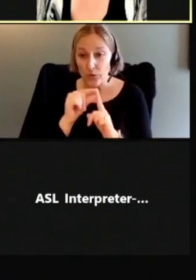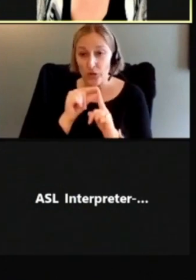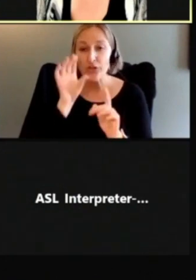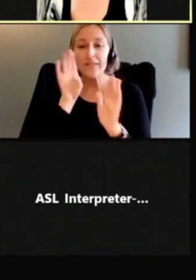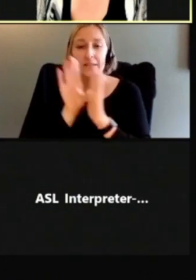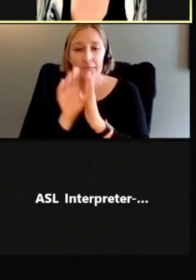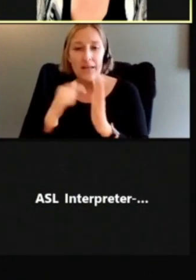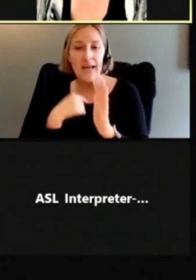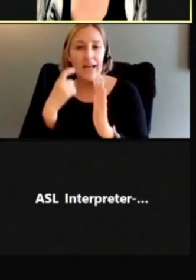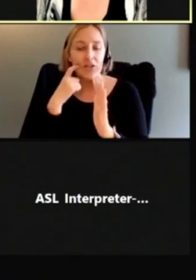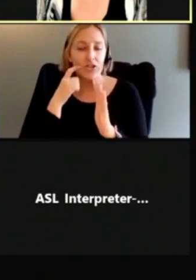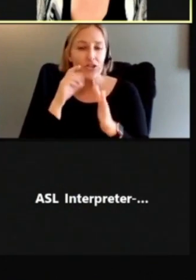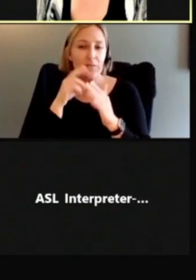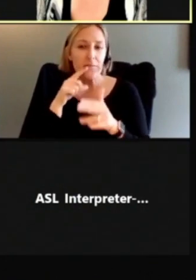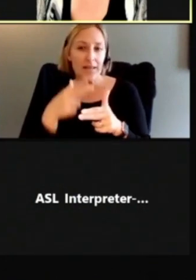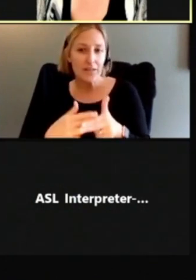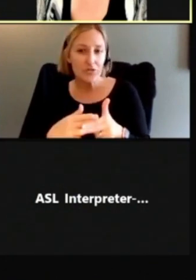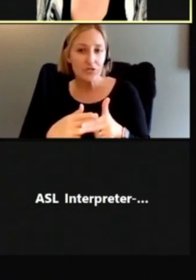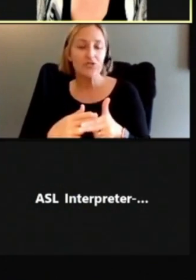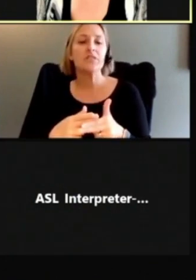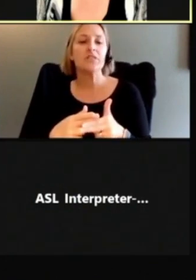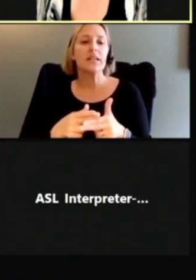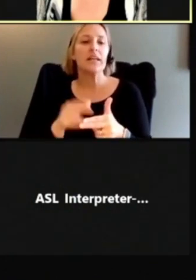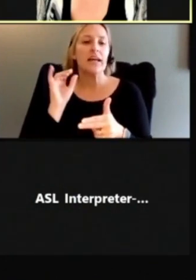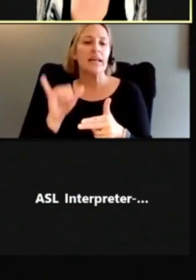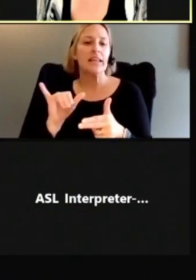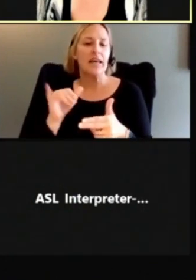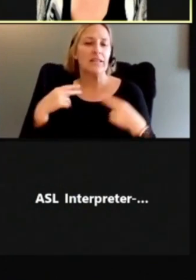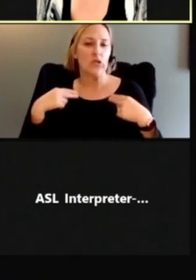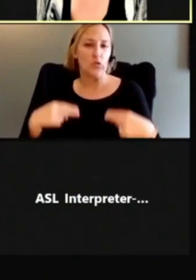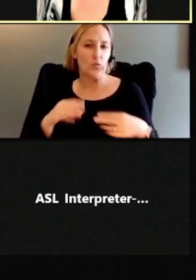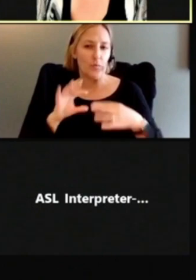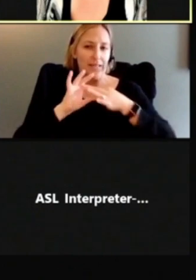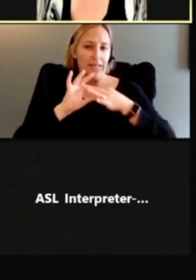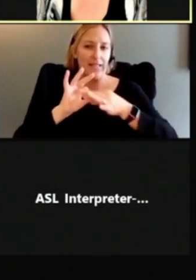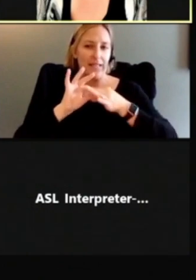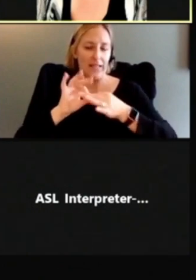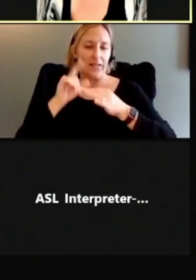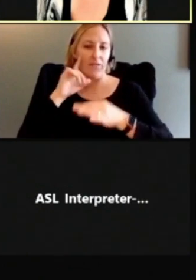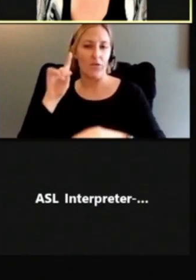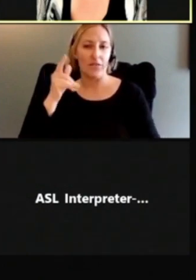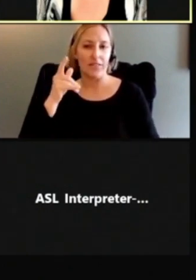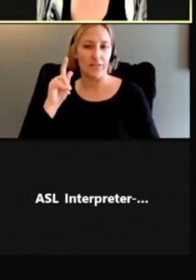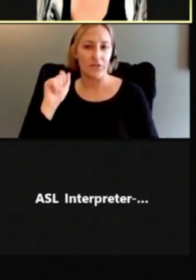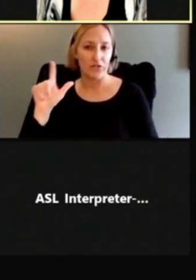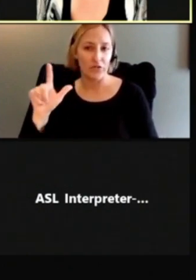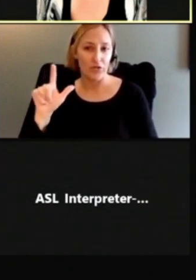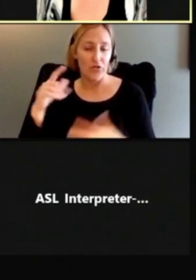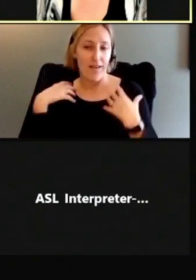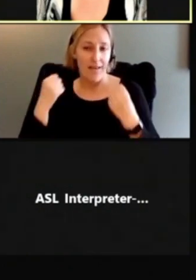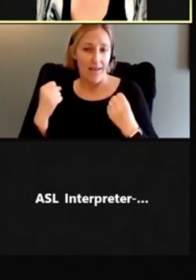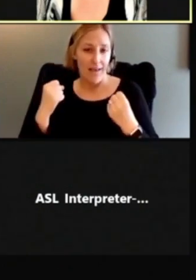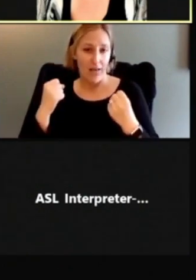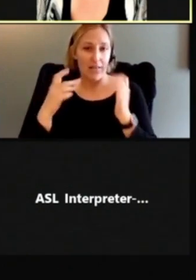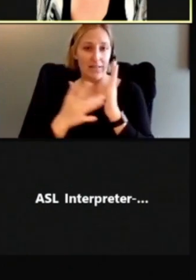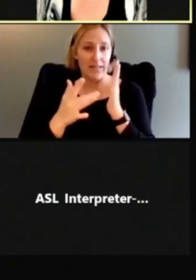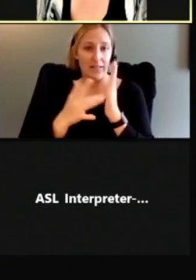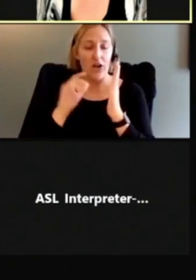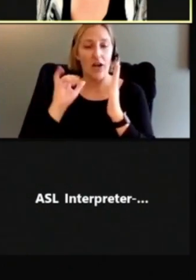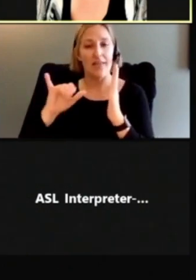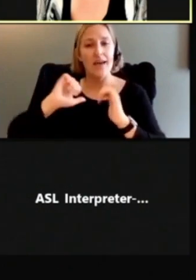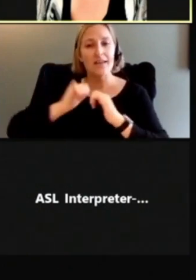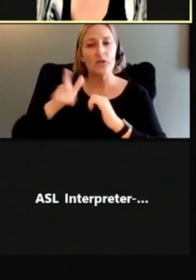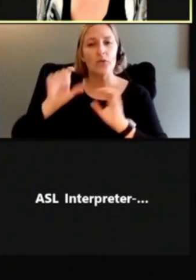are human connection in digital health technology. That's how you connect with the human holding their